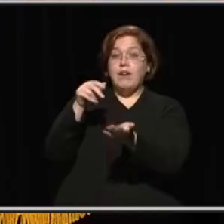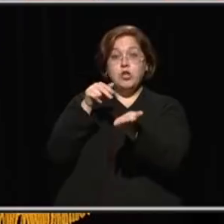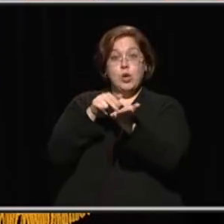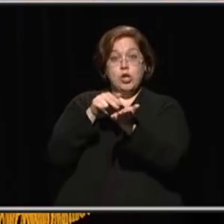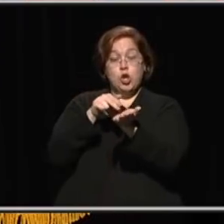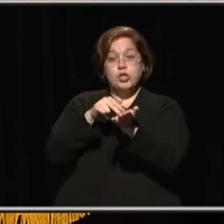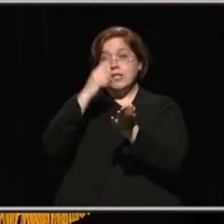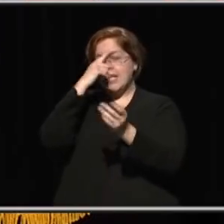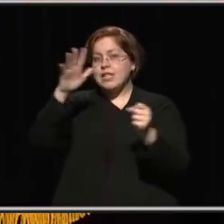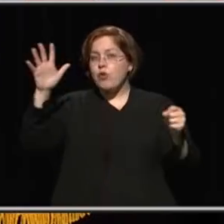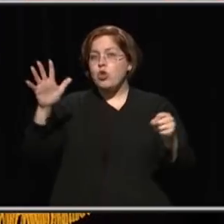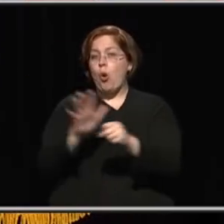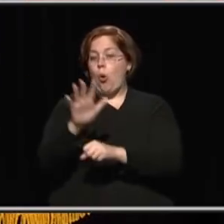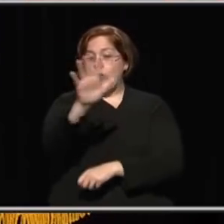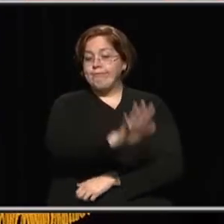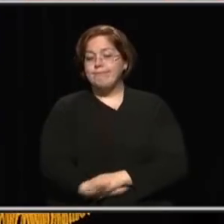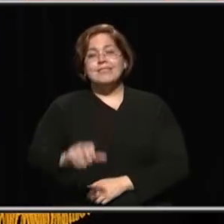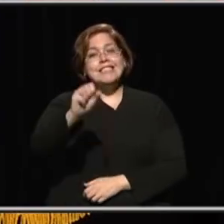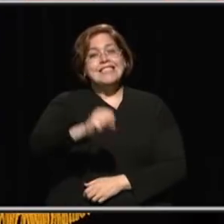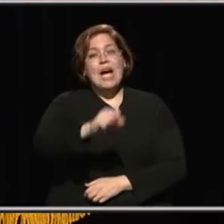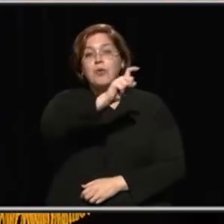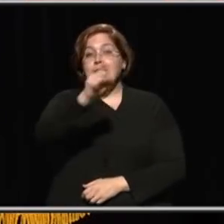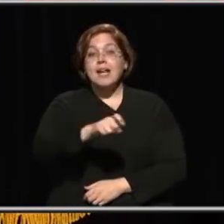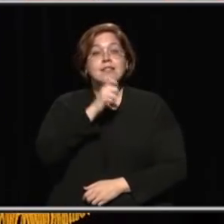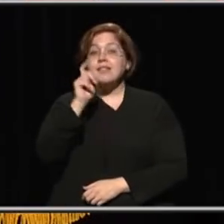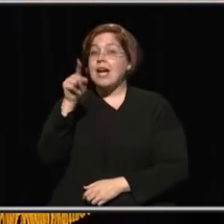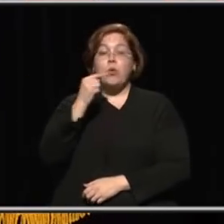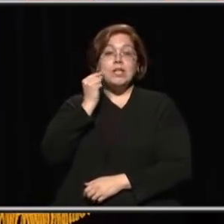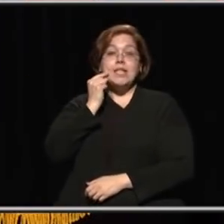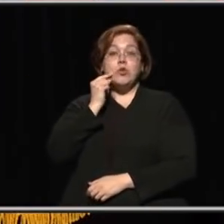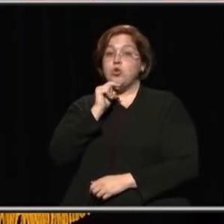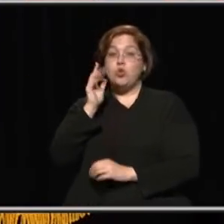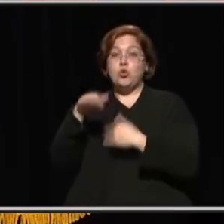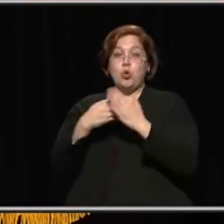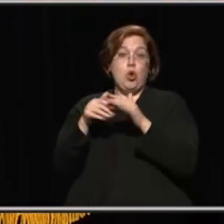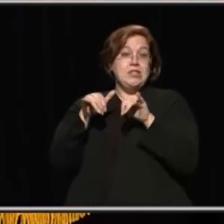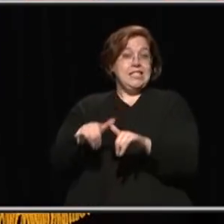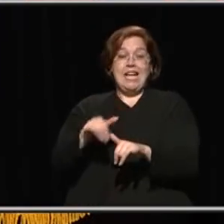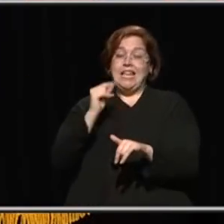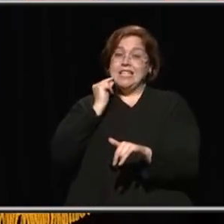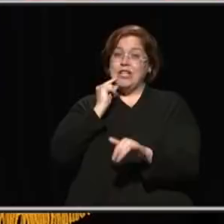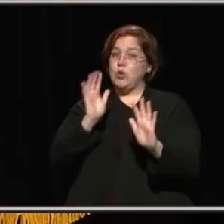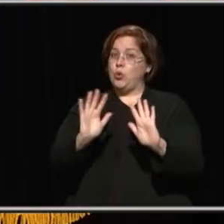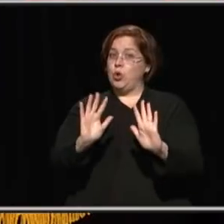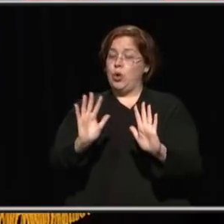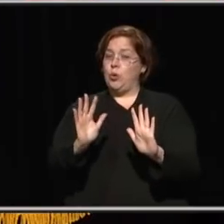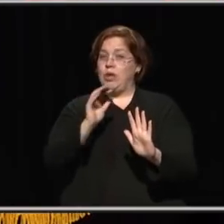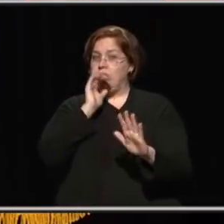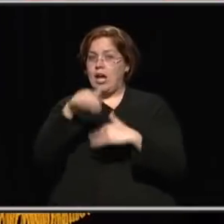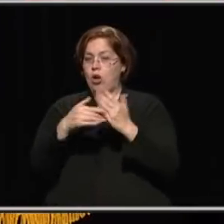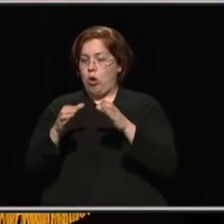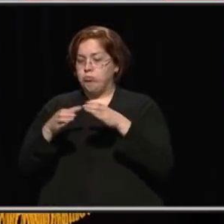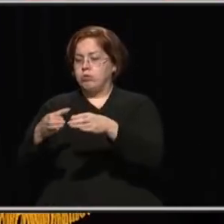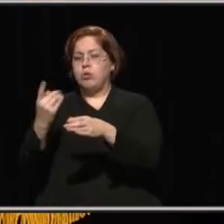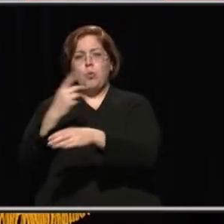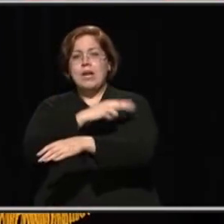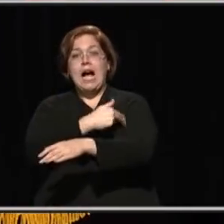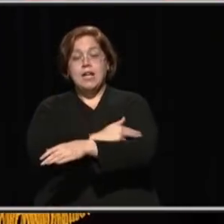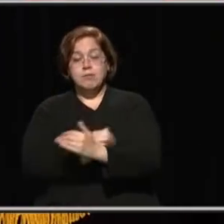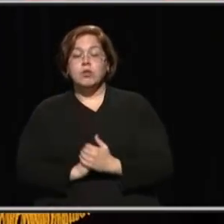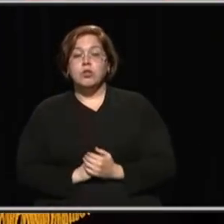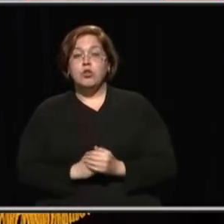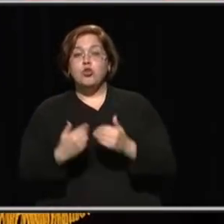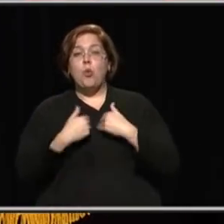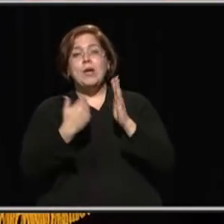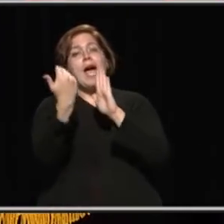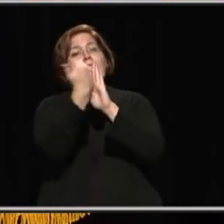that's for the entire South Texas. So those don't all stay in San Antonio, and certainly not all at one hospital. So we've got a